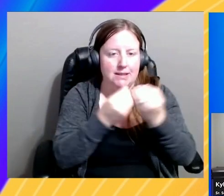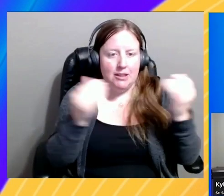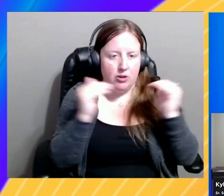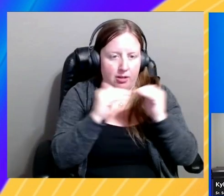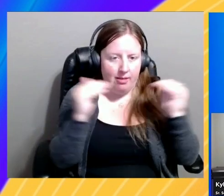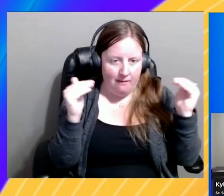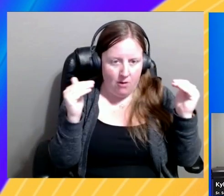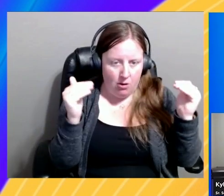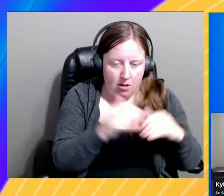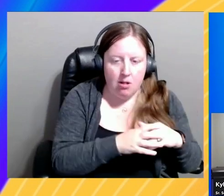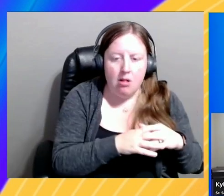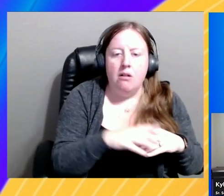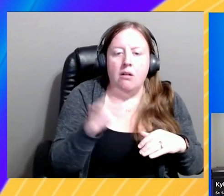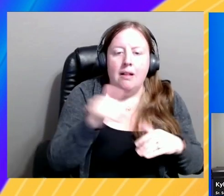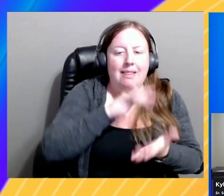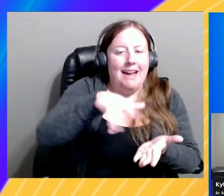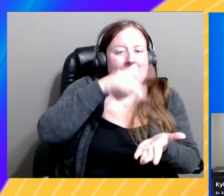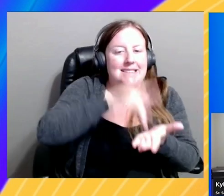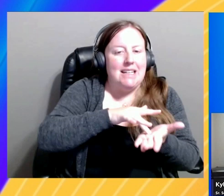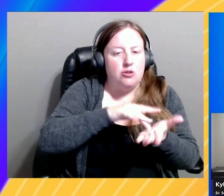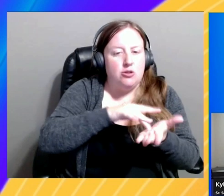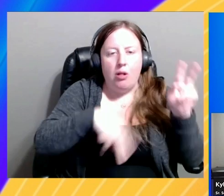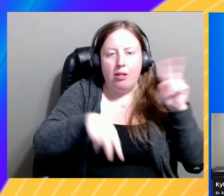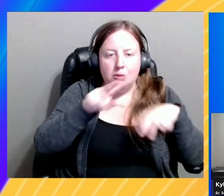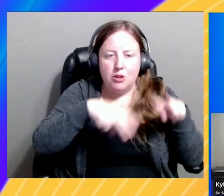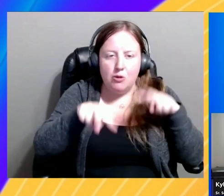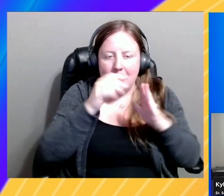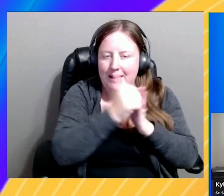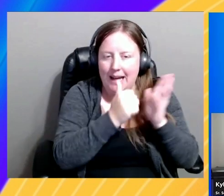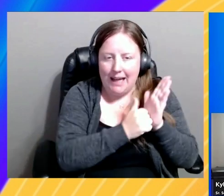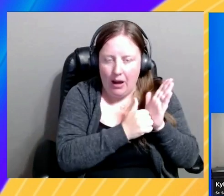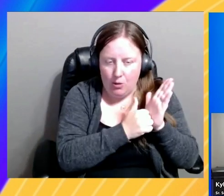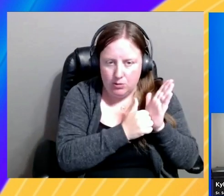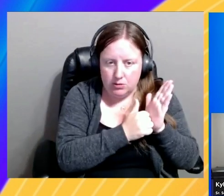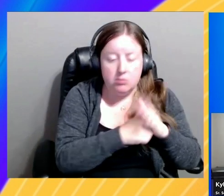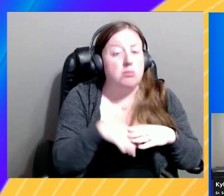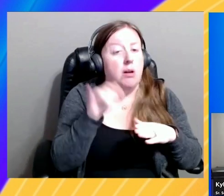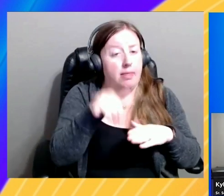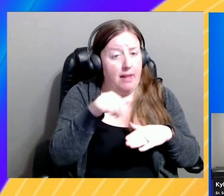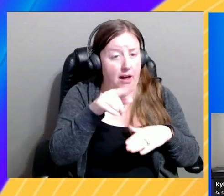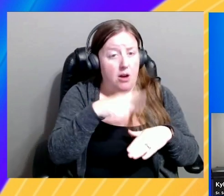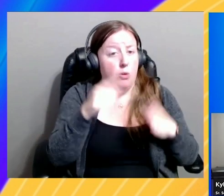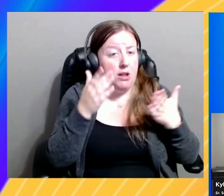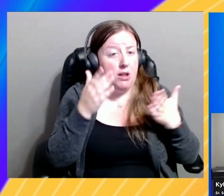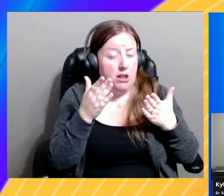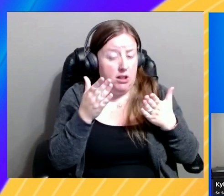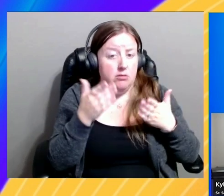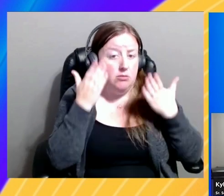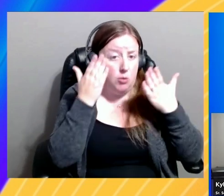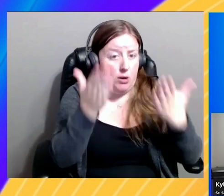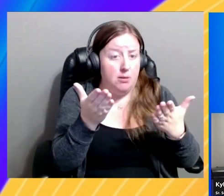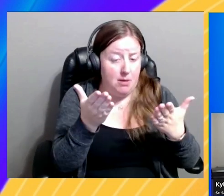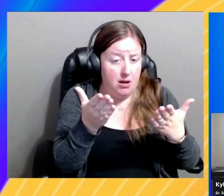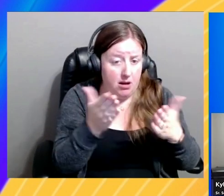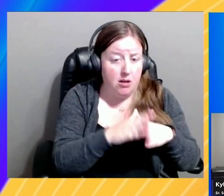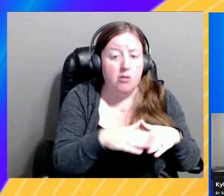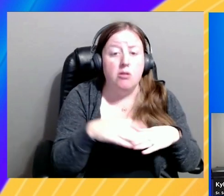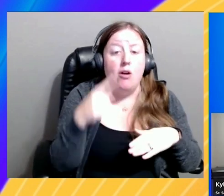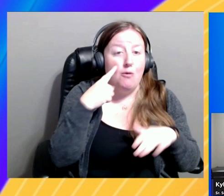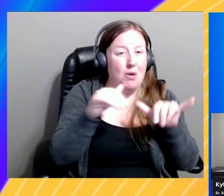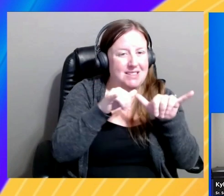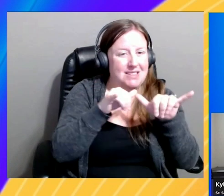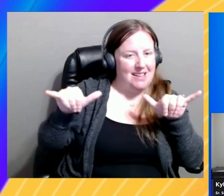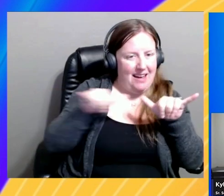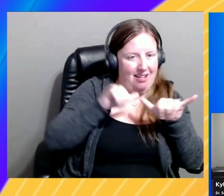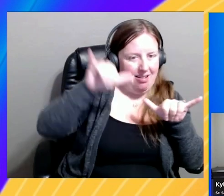like a central observability account. And that is kind of what we recommend at scale is the best way to do this, is